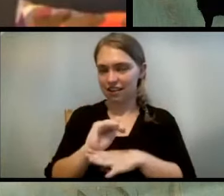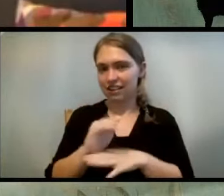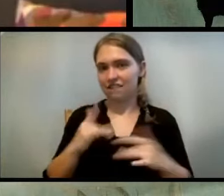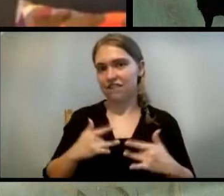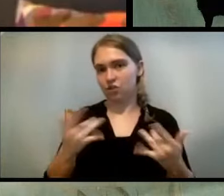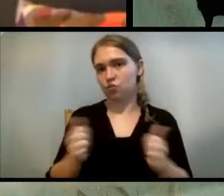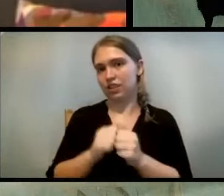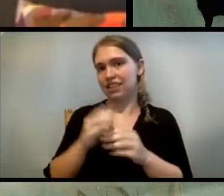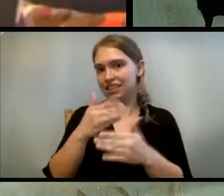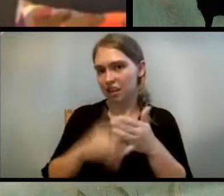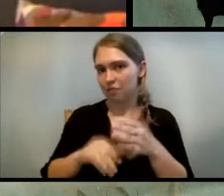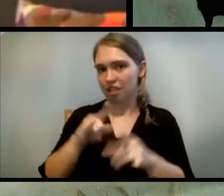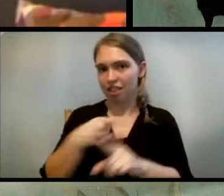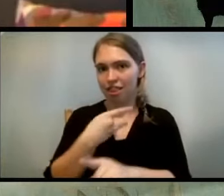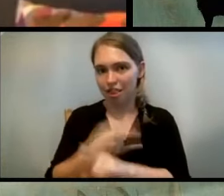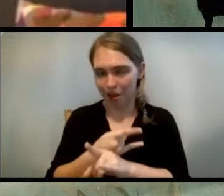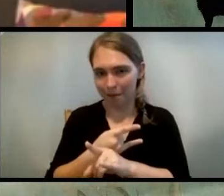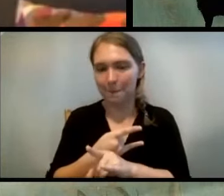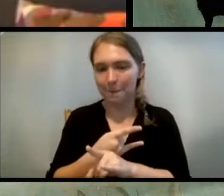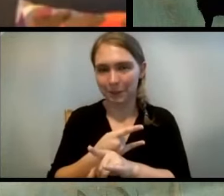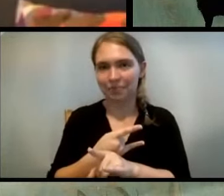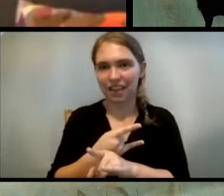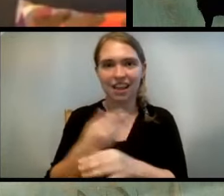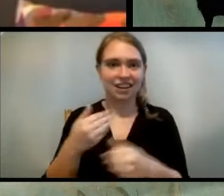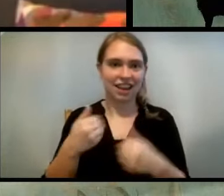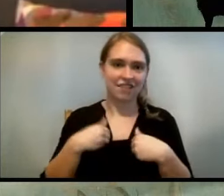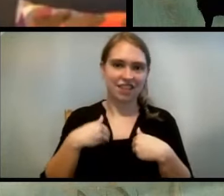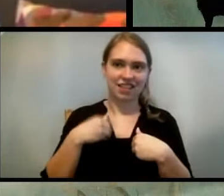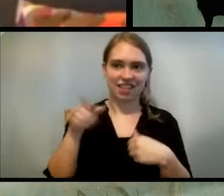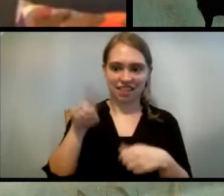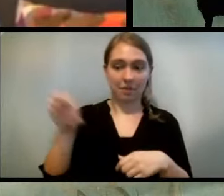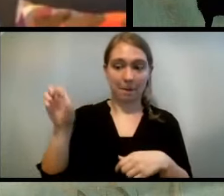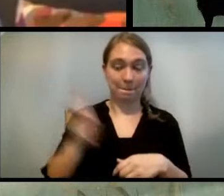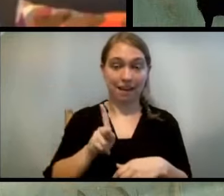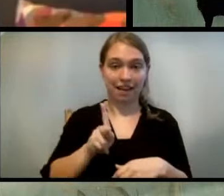to be welcoming them back and having this open mic night. This will be our